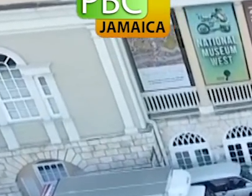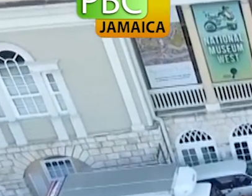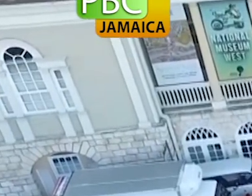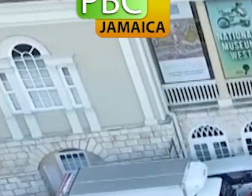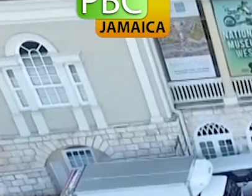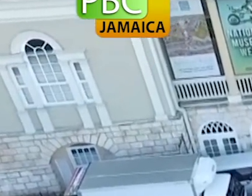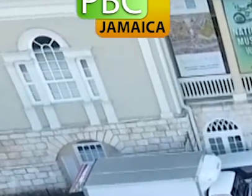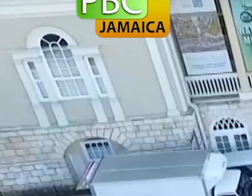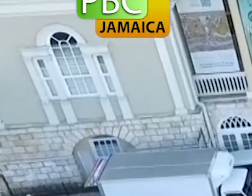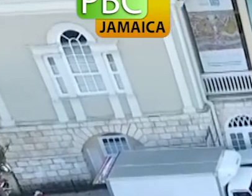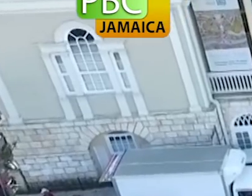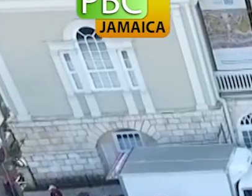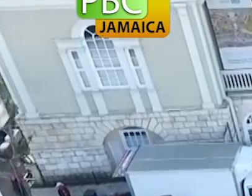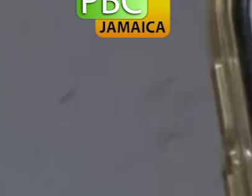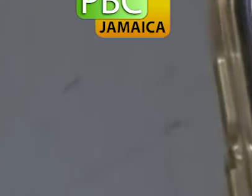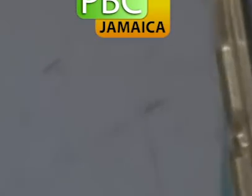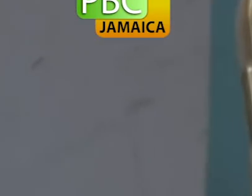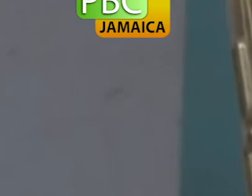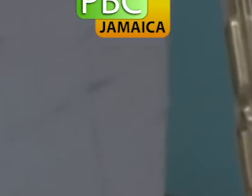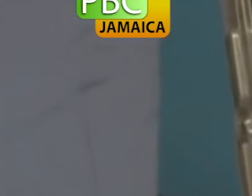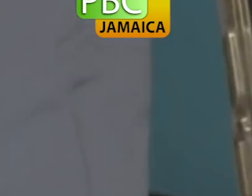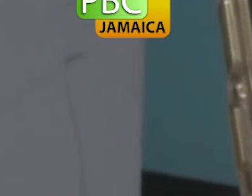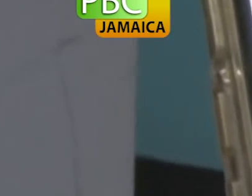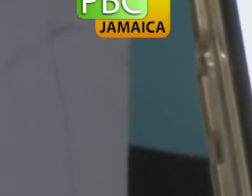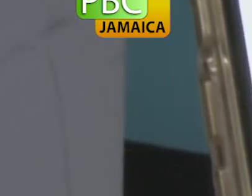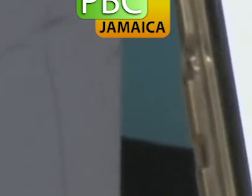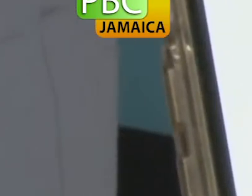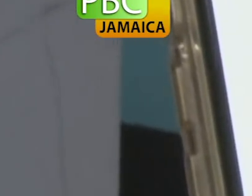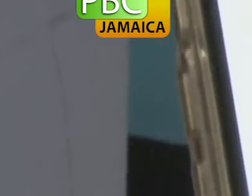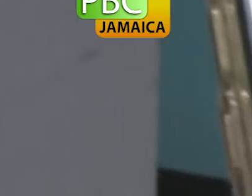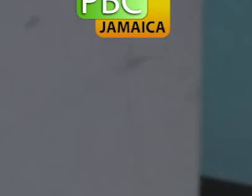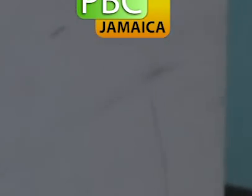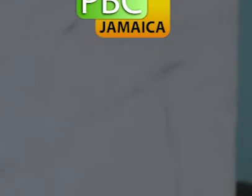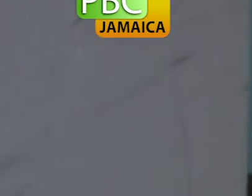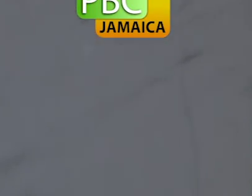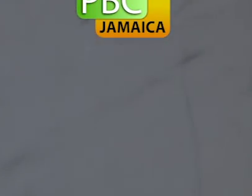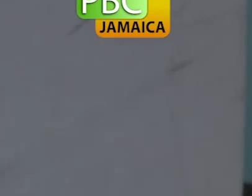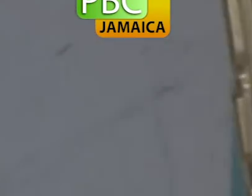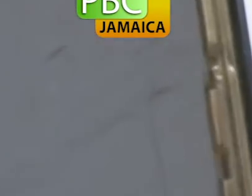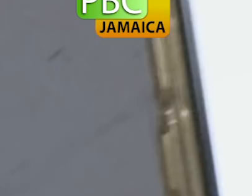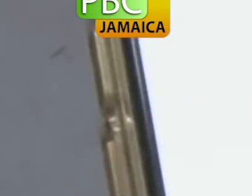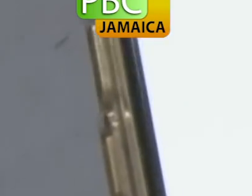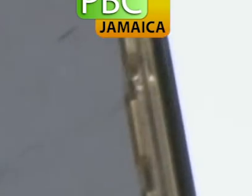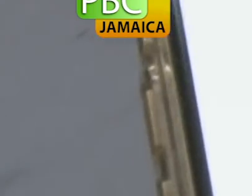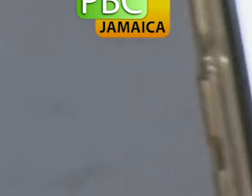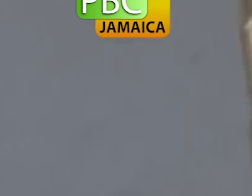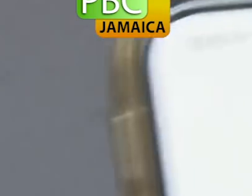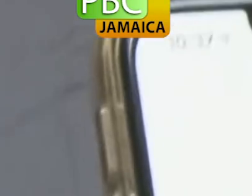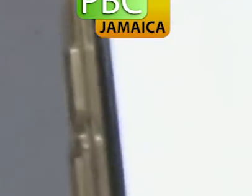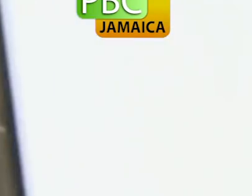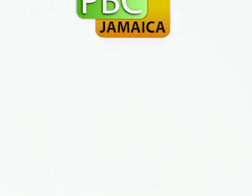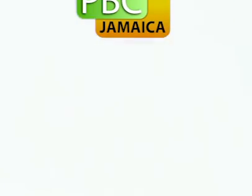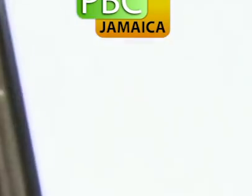of the Office of the Information Commissioner, an entity charged with overseeing the handling of personal data in the possession